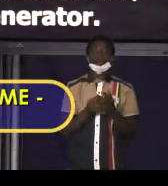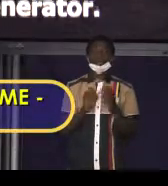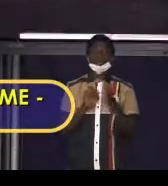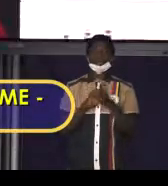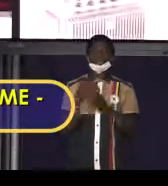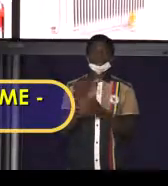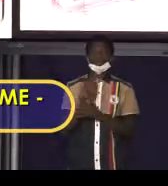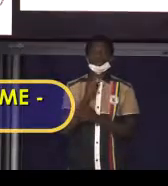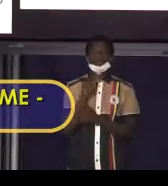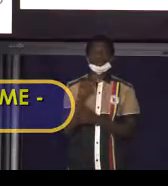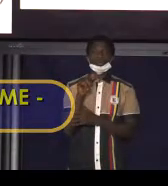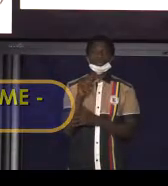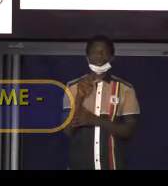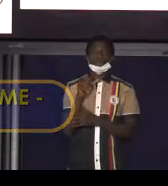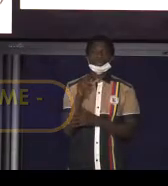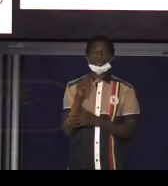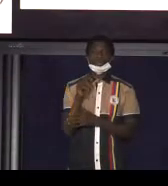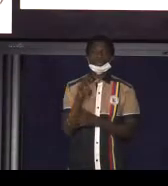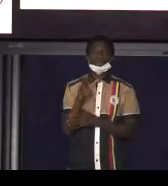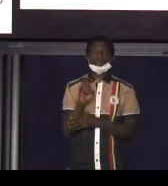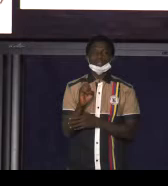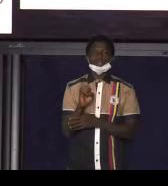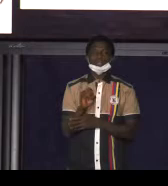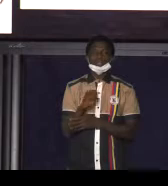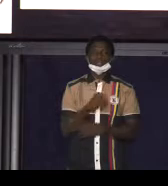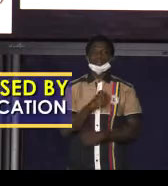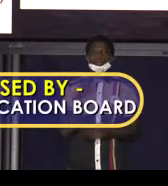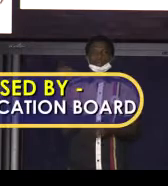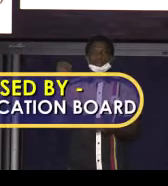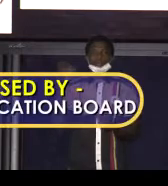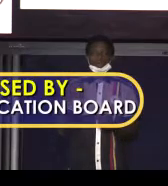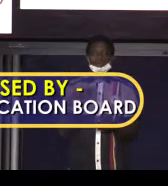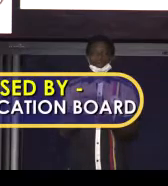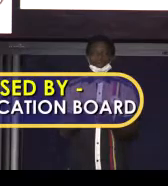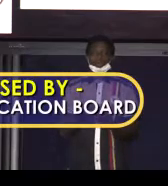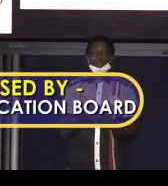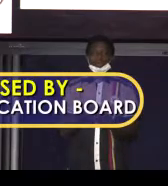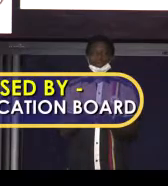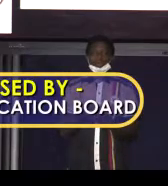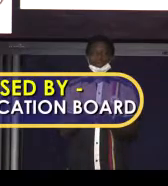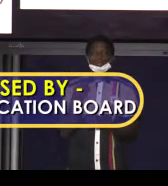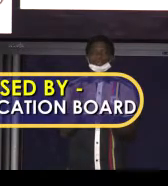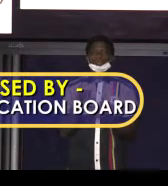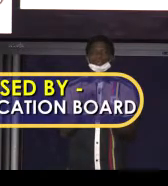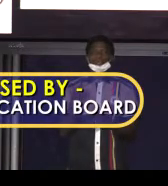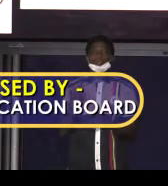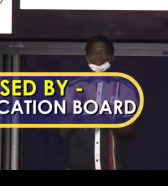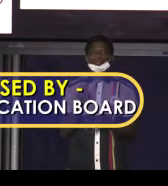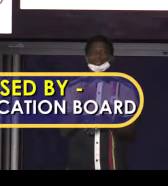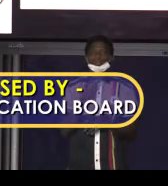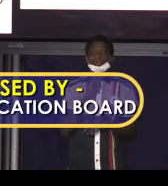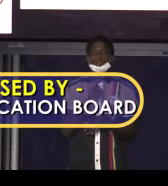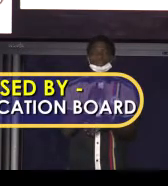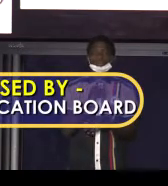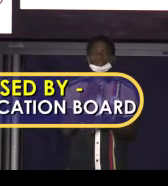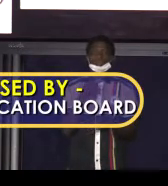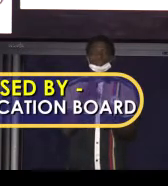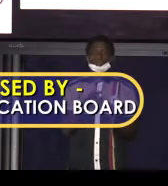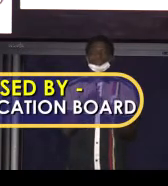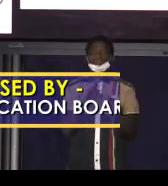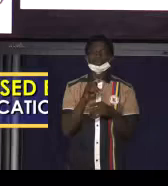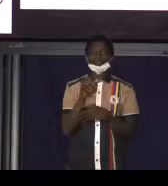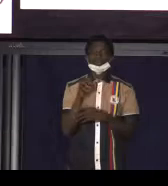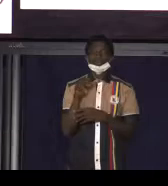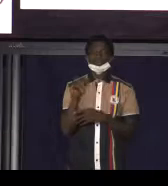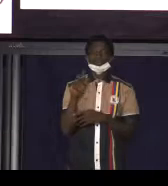of alternating current. This is what I'm talking about. This is alternating current. The first one we talked about